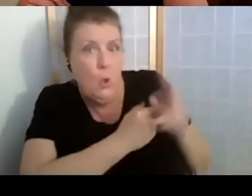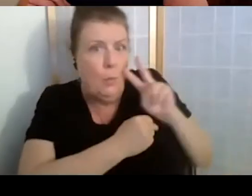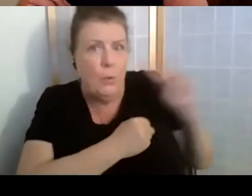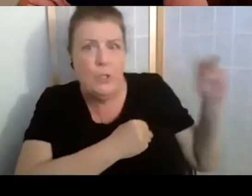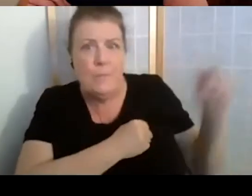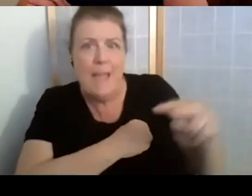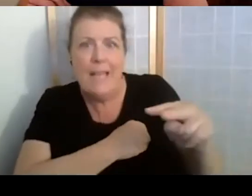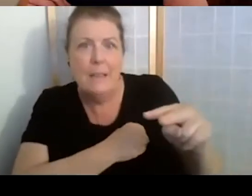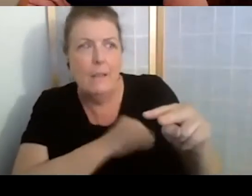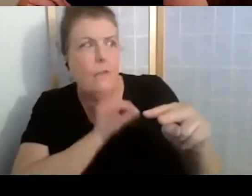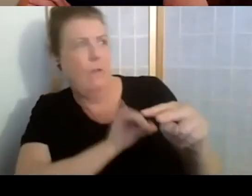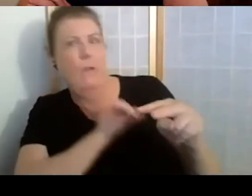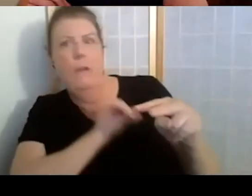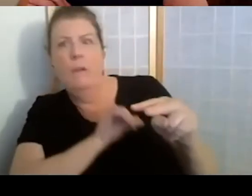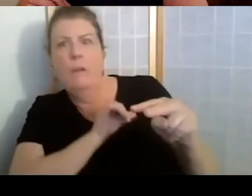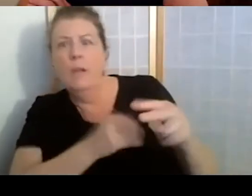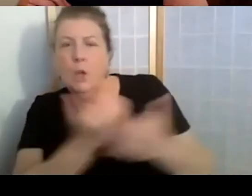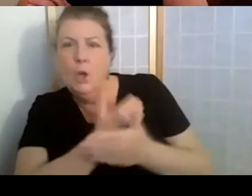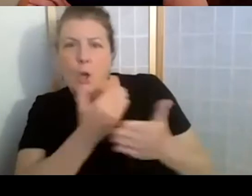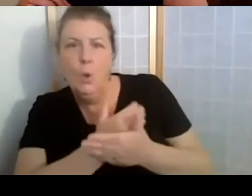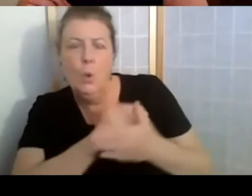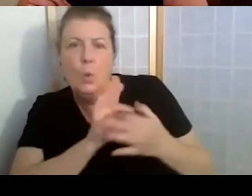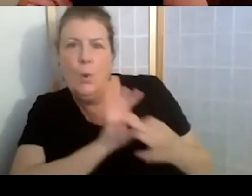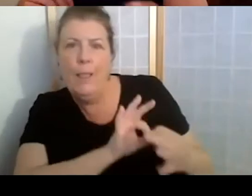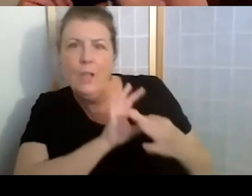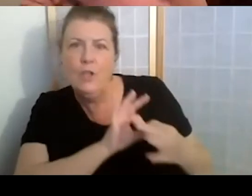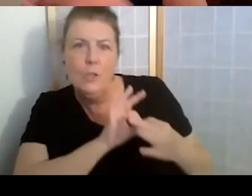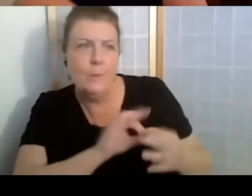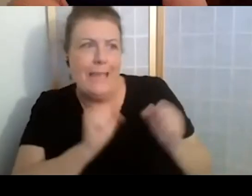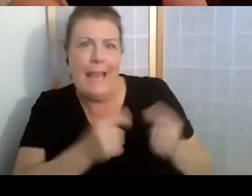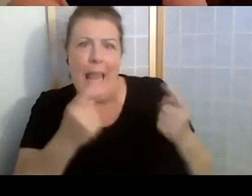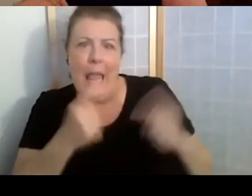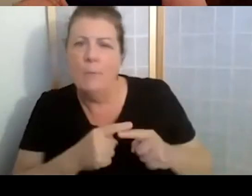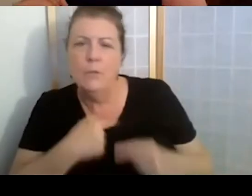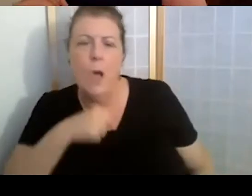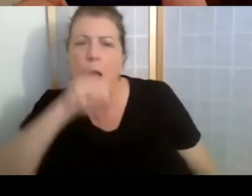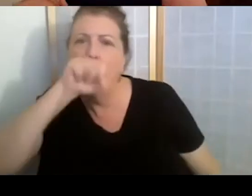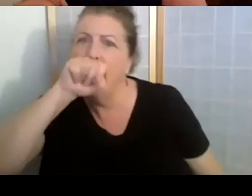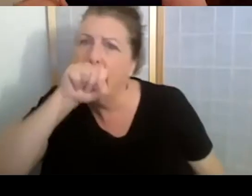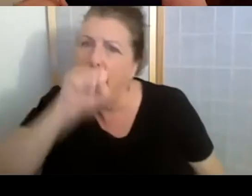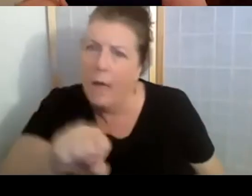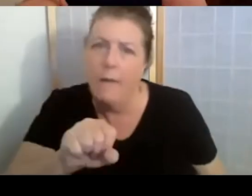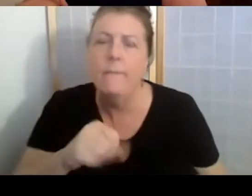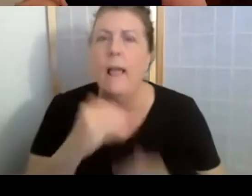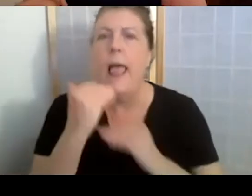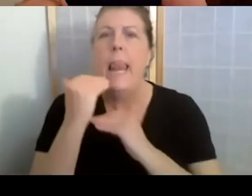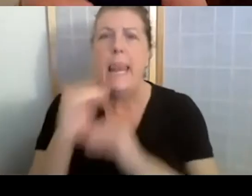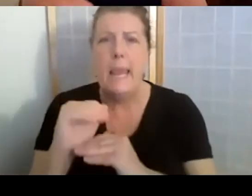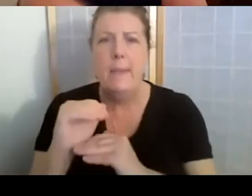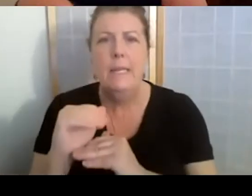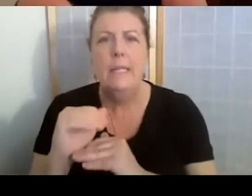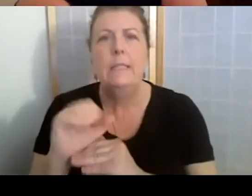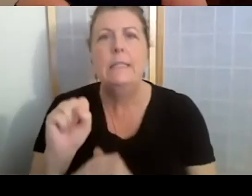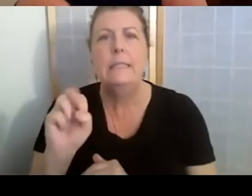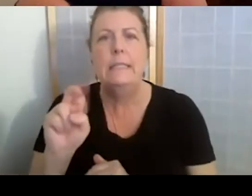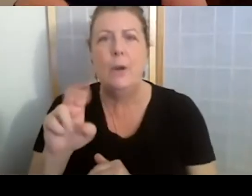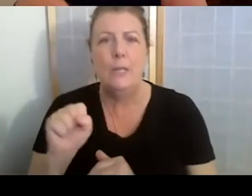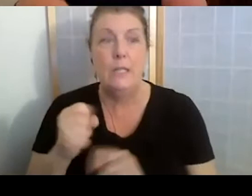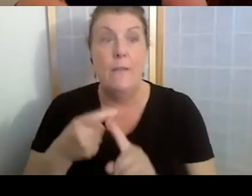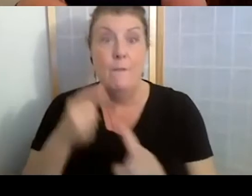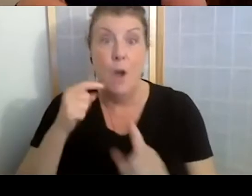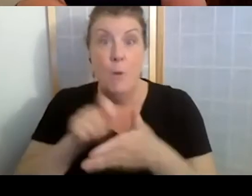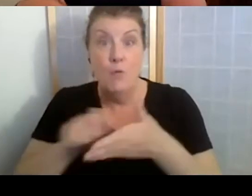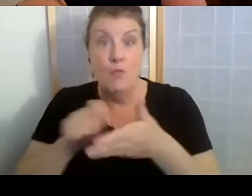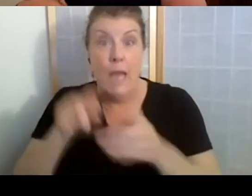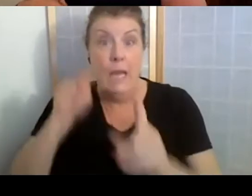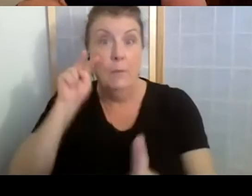to happen. So I love the limited series. I think from a writing perspective, it's really exciting. Yeah, it's basically